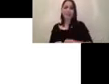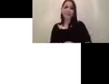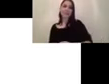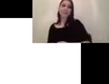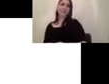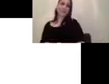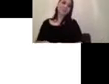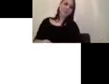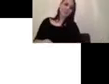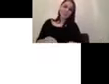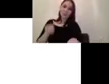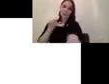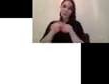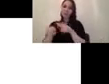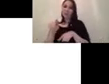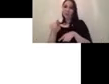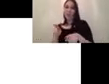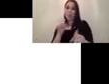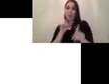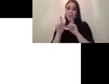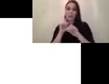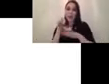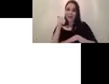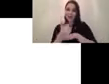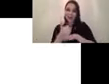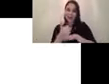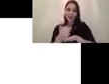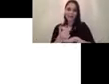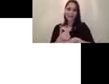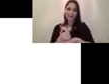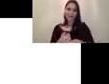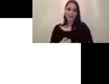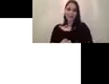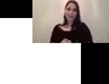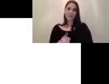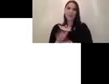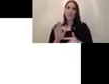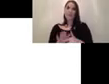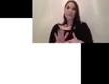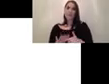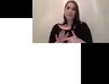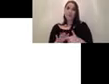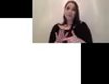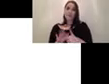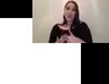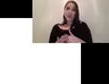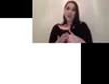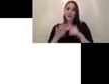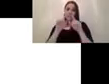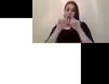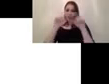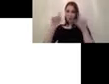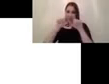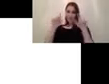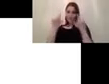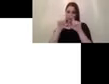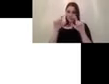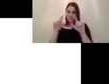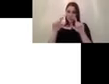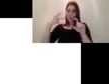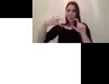data set with only the ULV4 P7, and then you can discard the top two